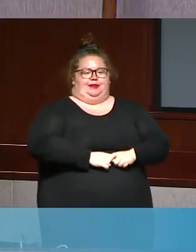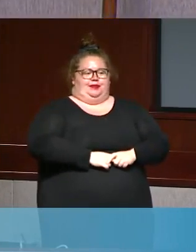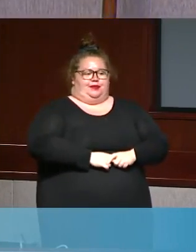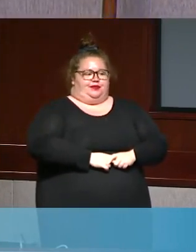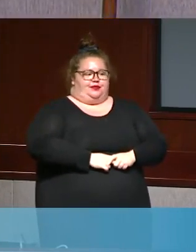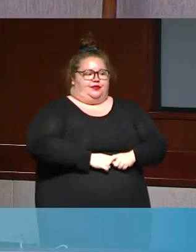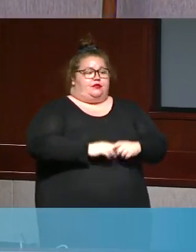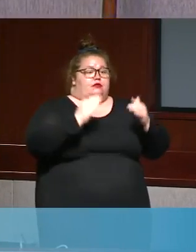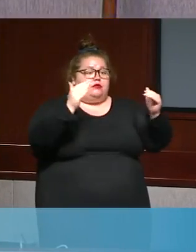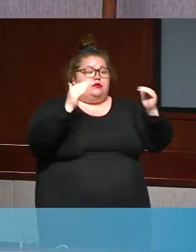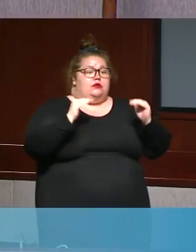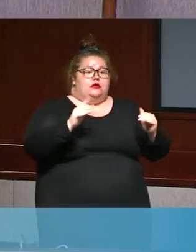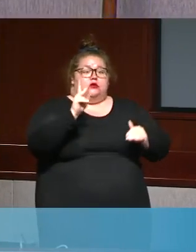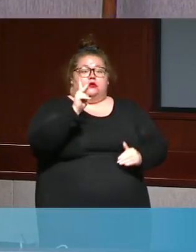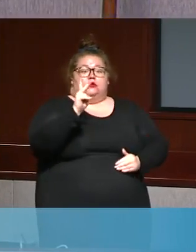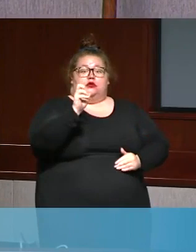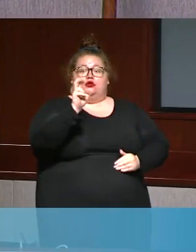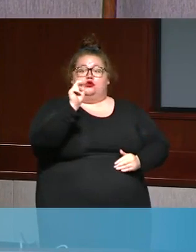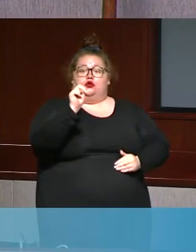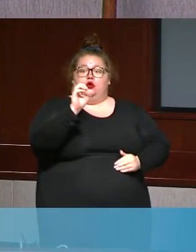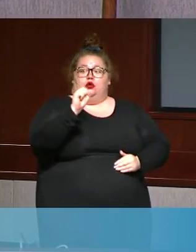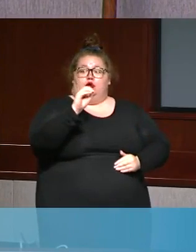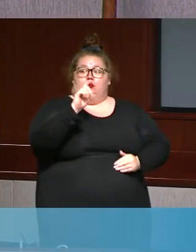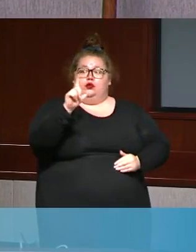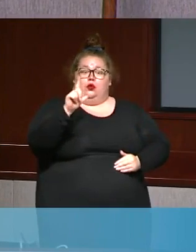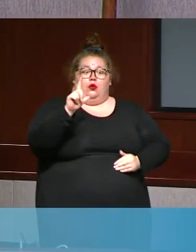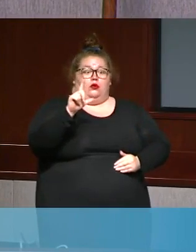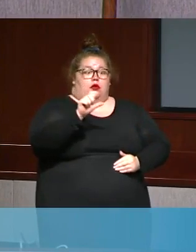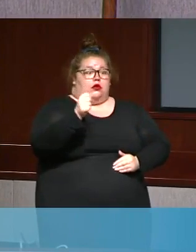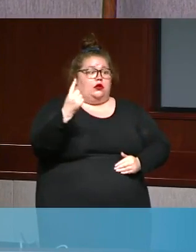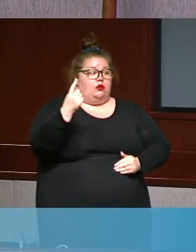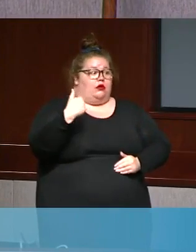Our next outlet is Kern Soul. Do we have anyone on the line with questions?